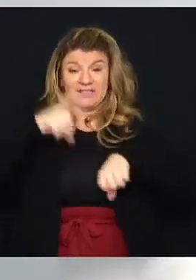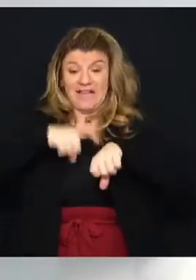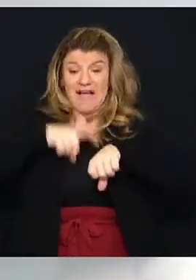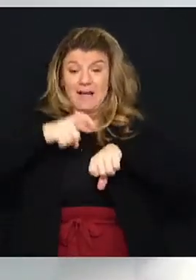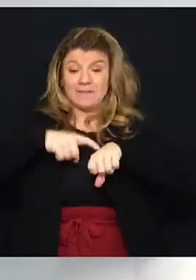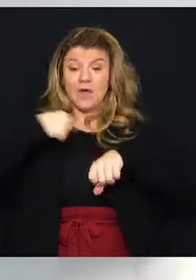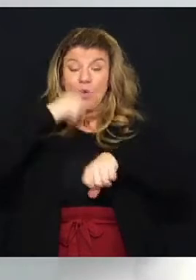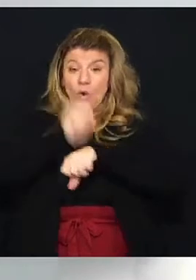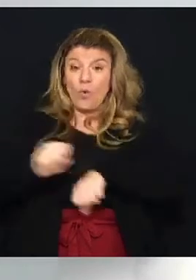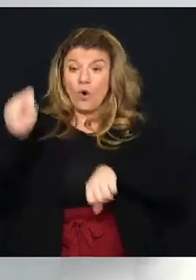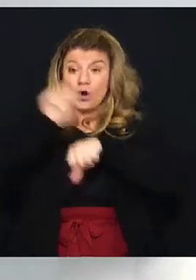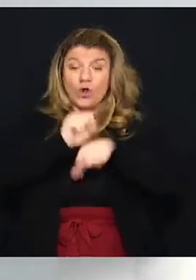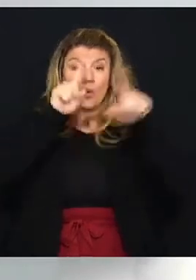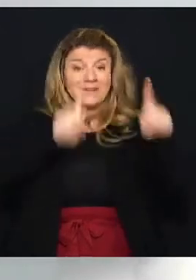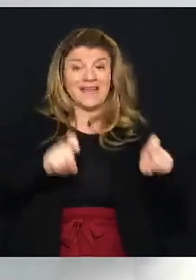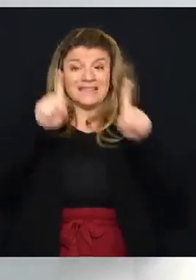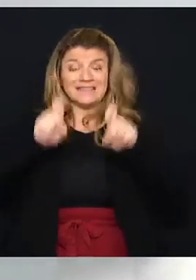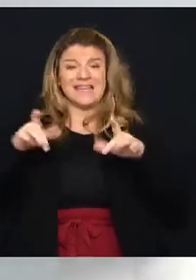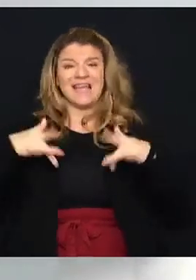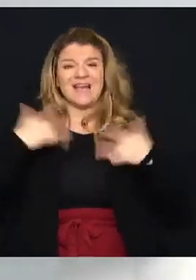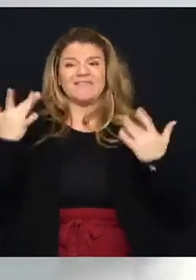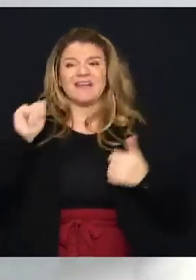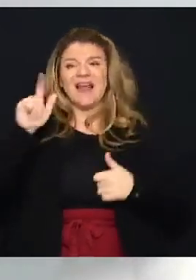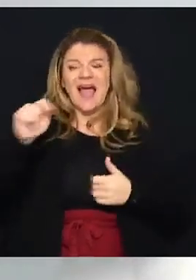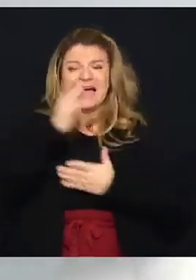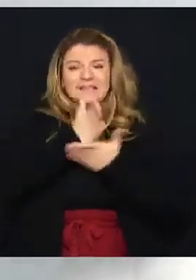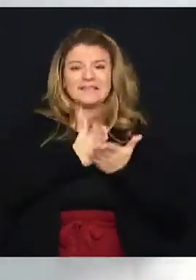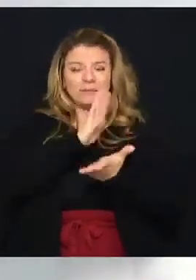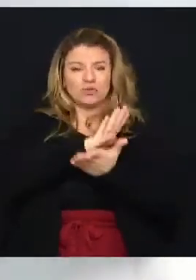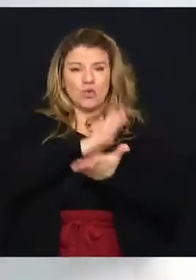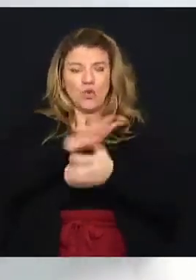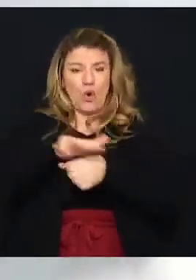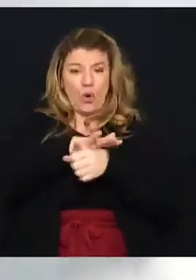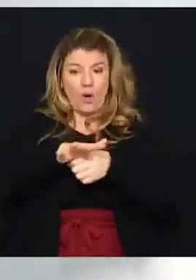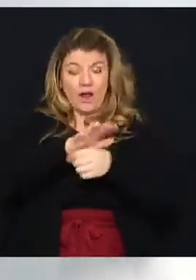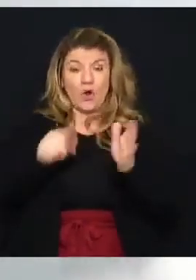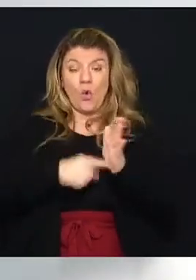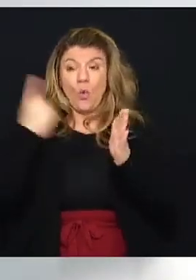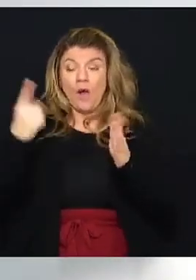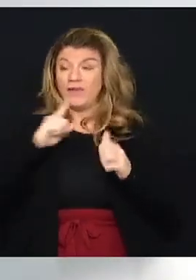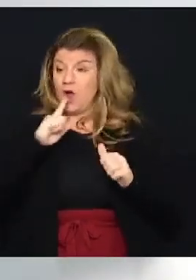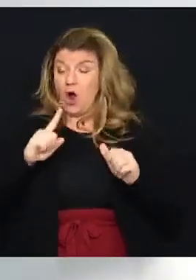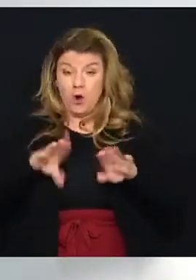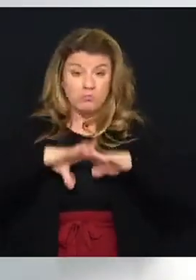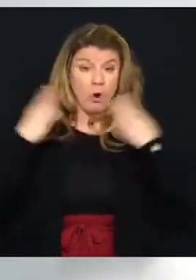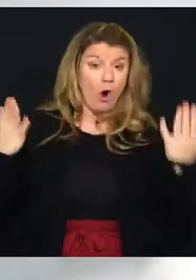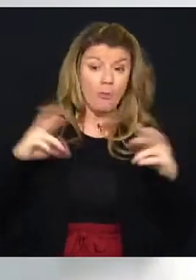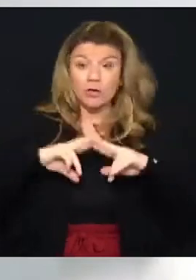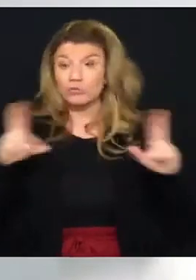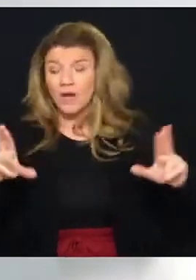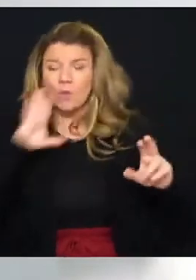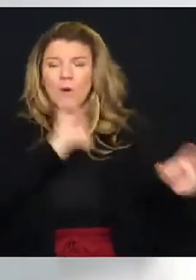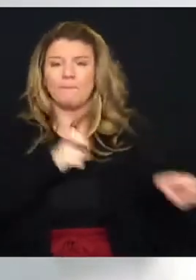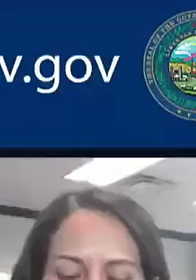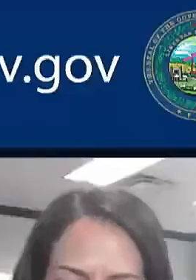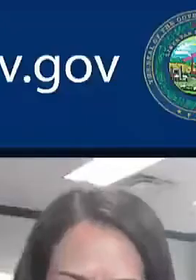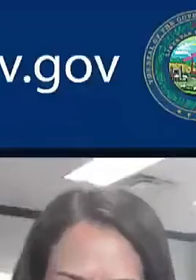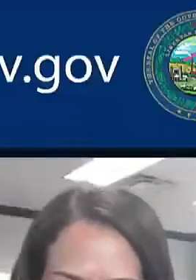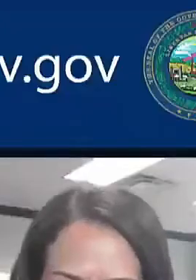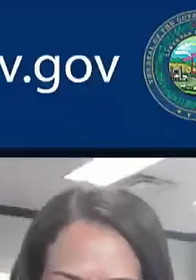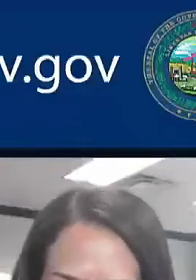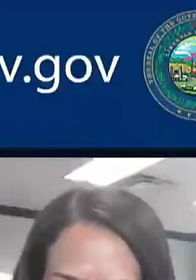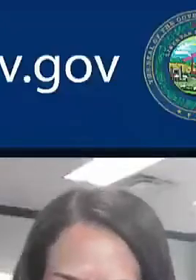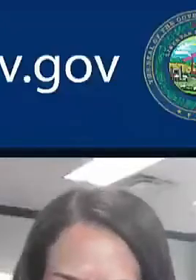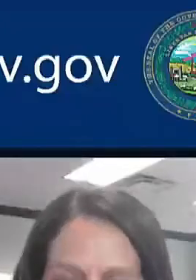are working on testing events at some school locations. And once those are available, we'll post that to our DHHR website